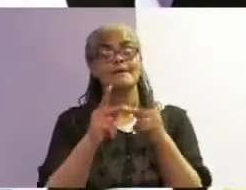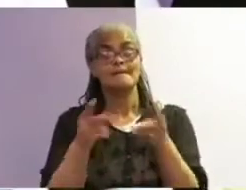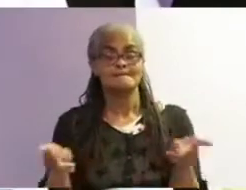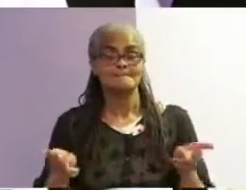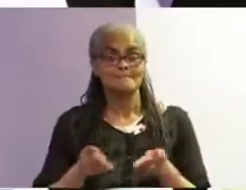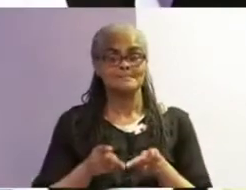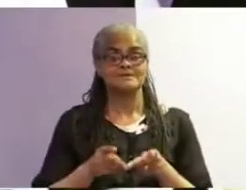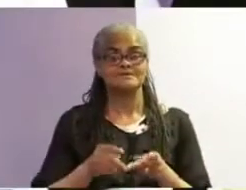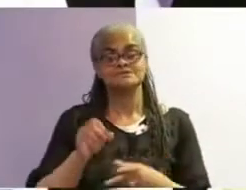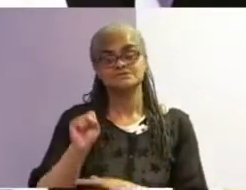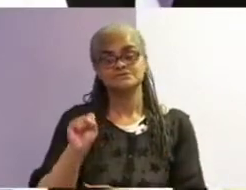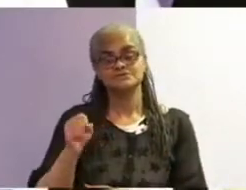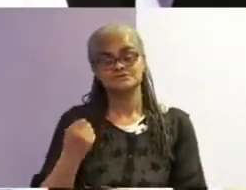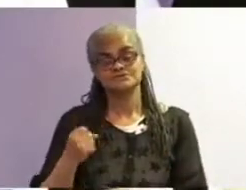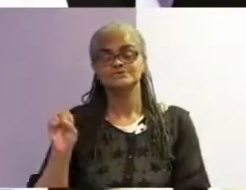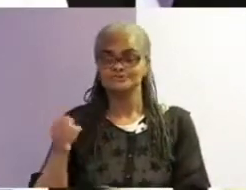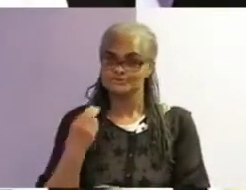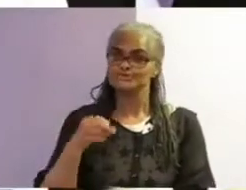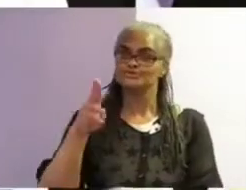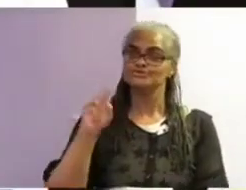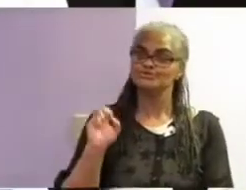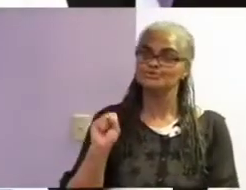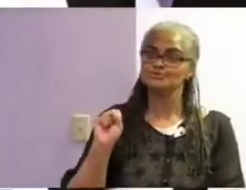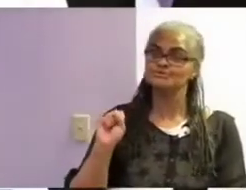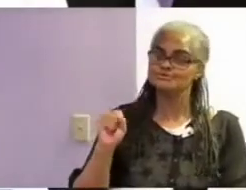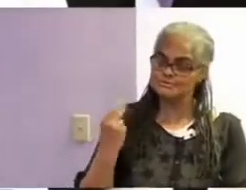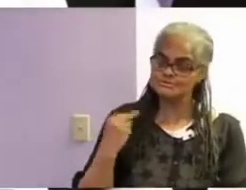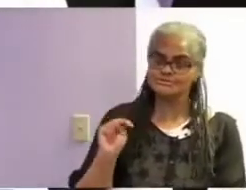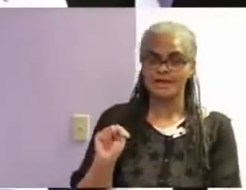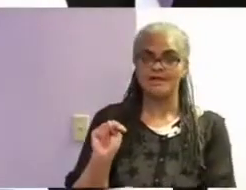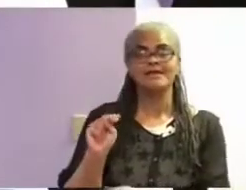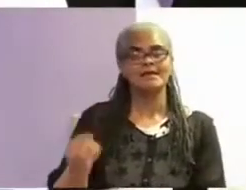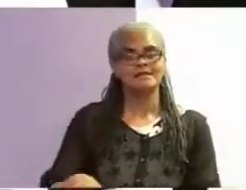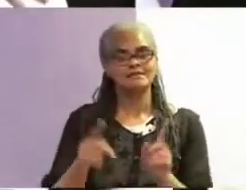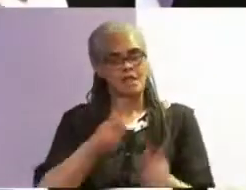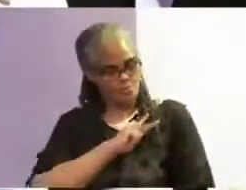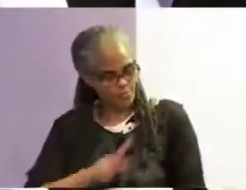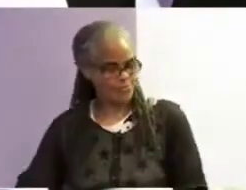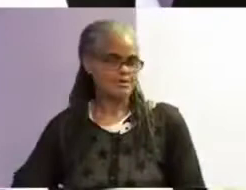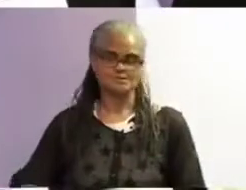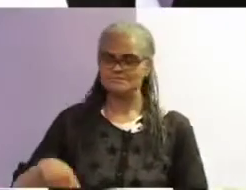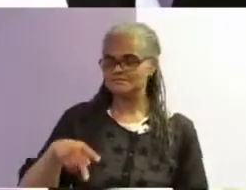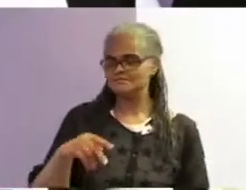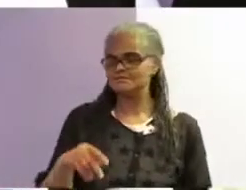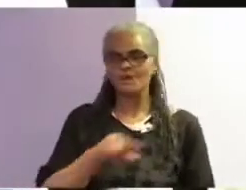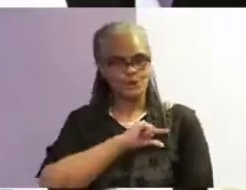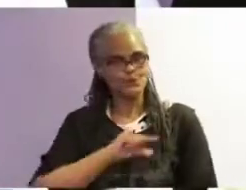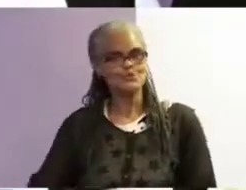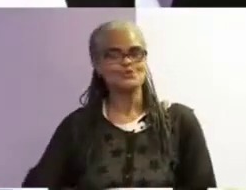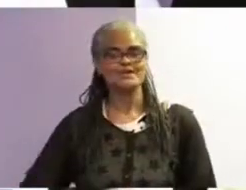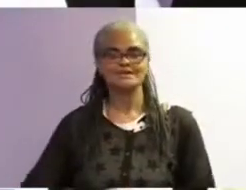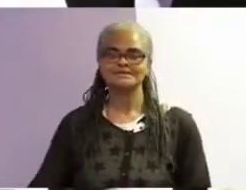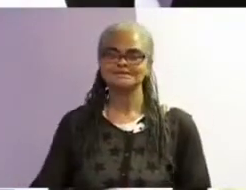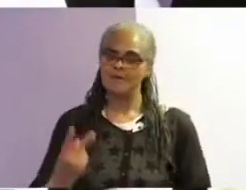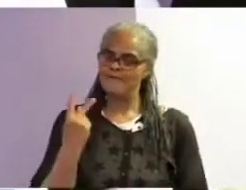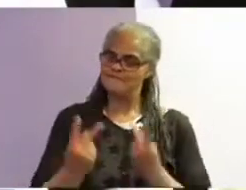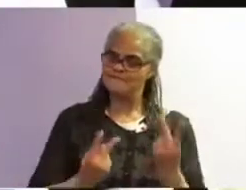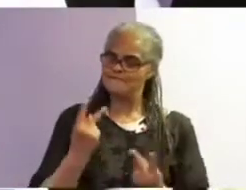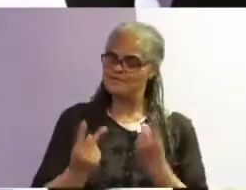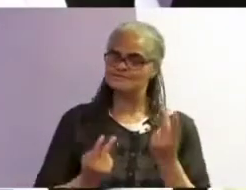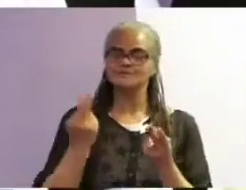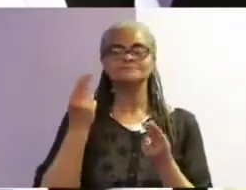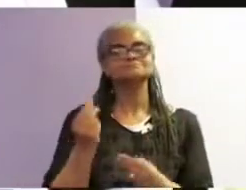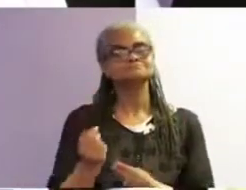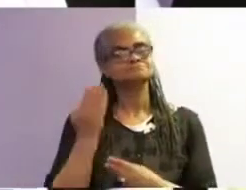they would linger there. They would lay back, and the princes and the kings and the queens would visit Ahab, and they would be sitting back,